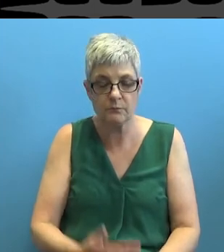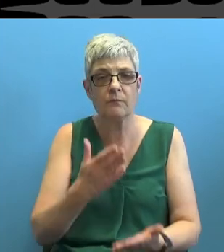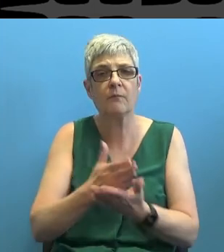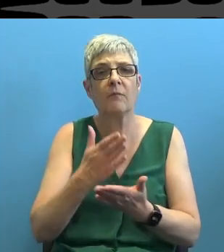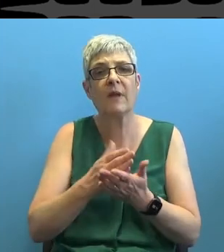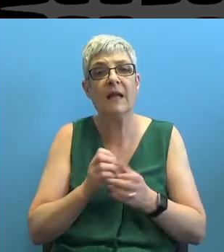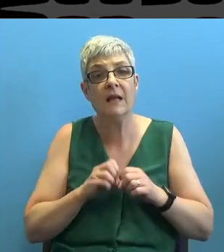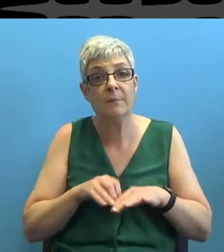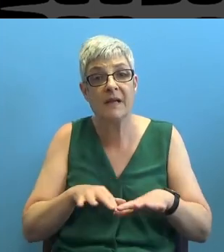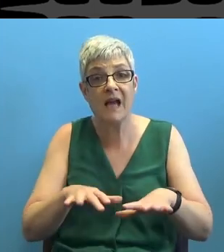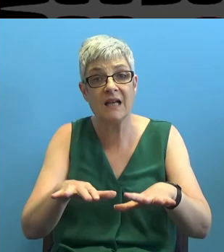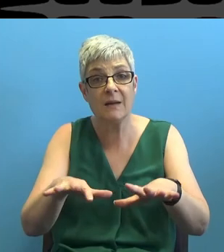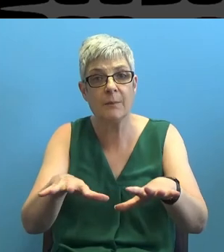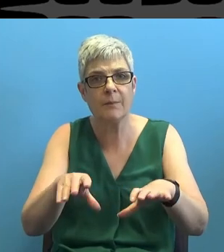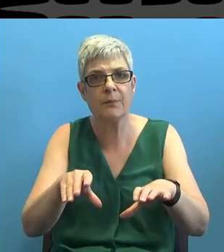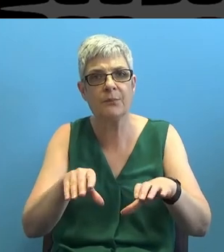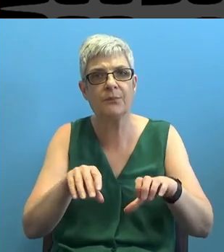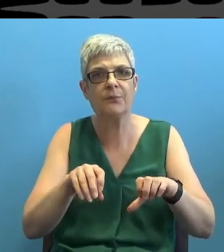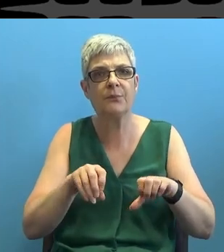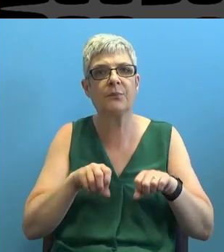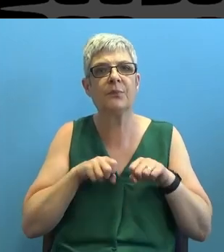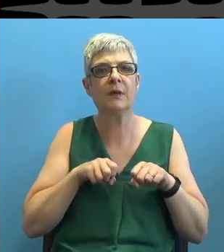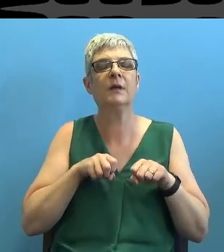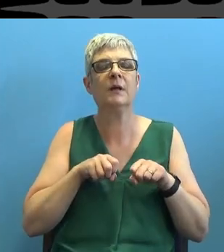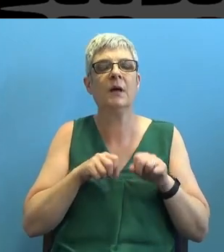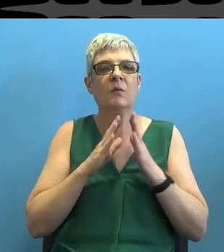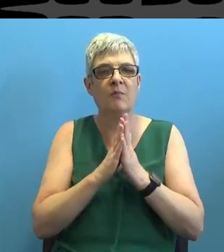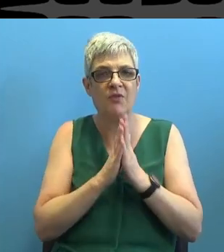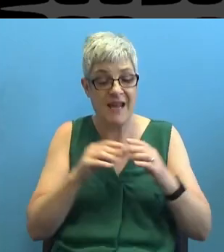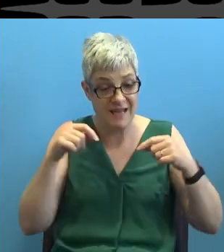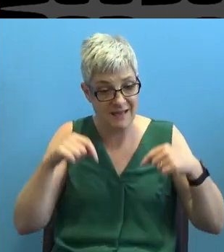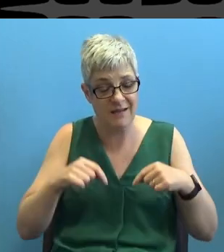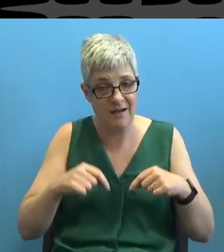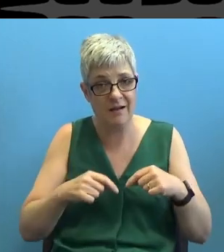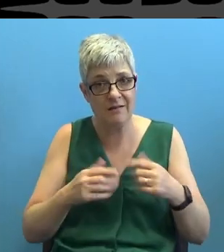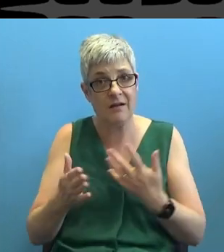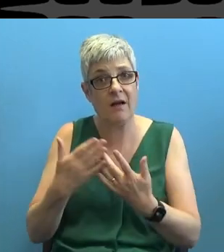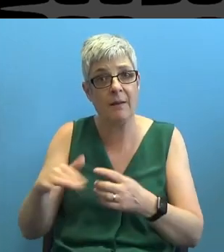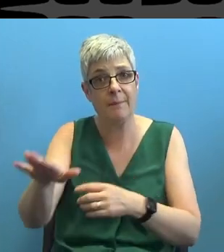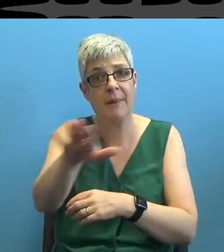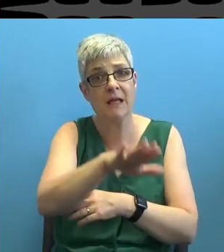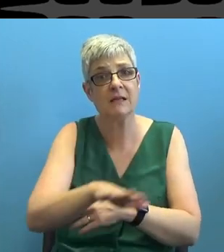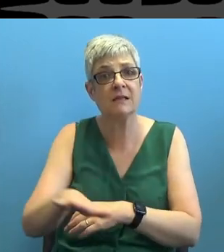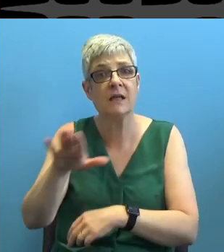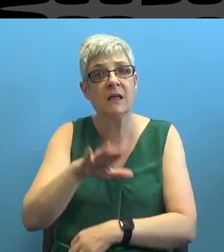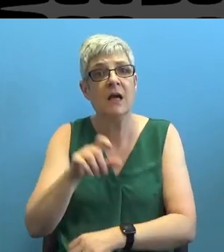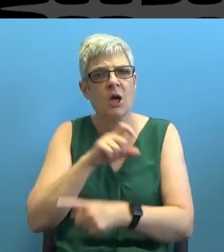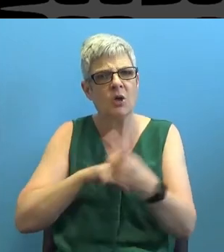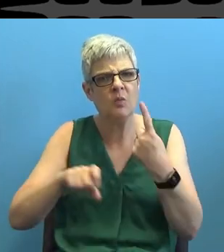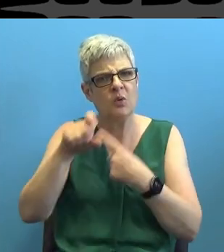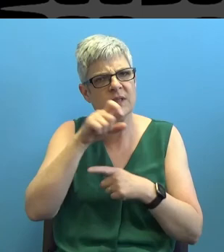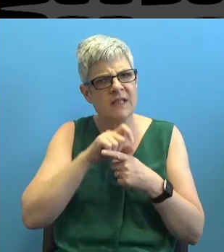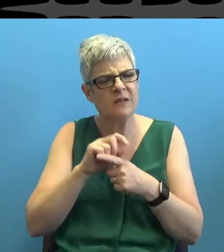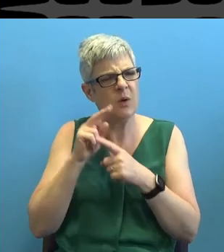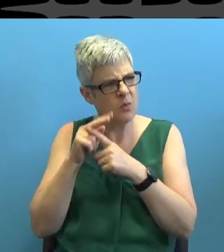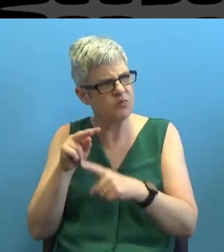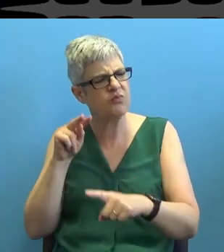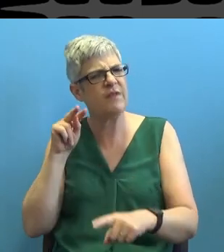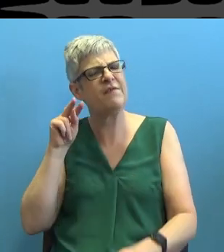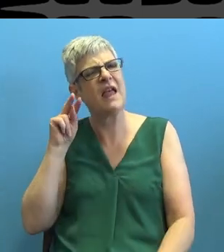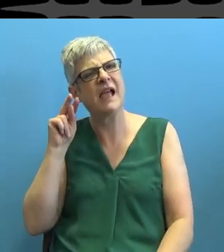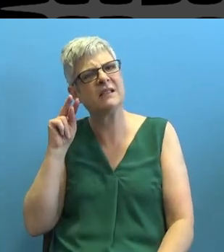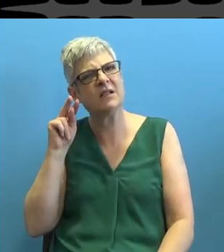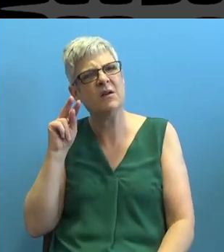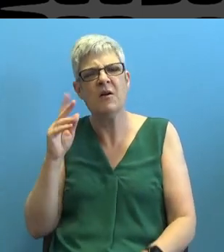As the pandemic begins to recede, we pray that here and elsewhere, communities will reflect soberly on its various